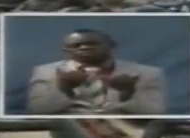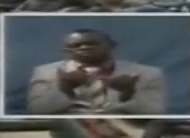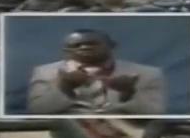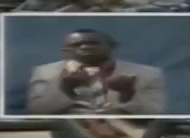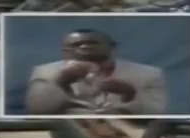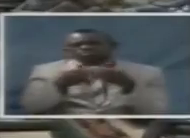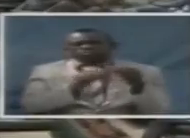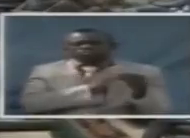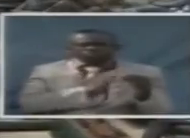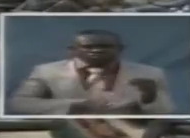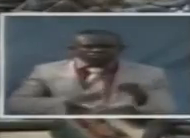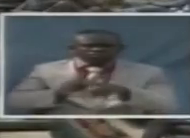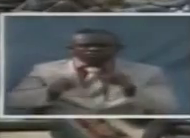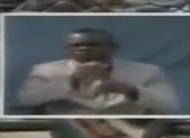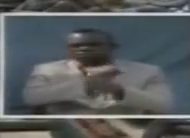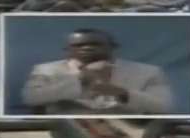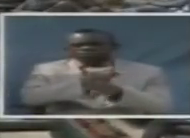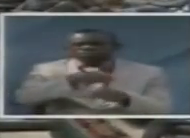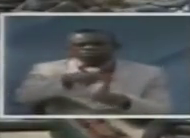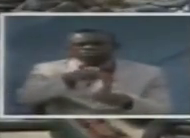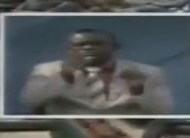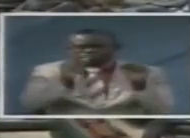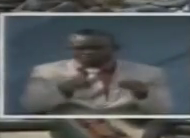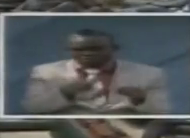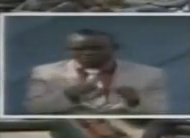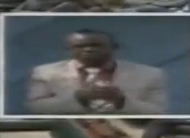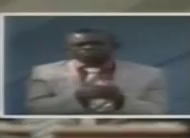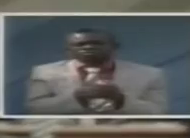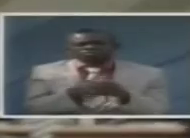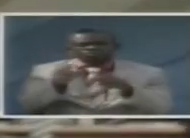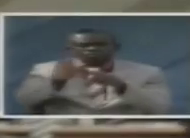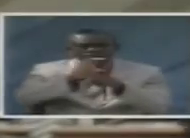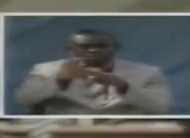the end of August 2017, copper production stood at